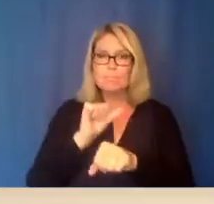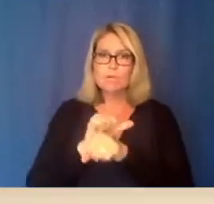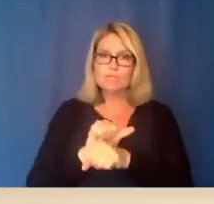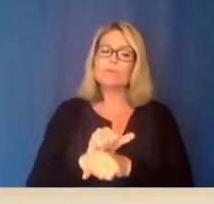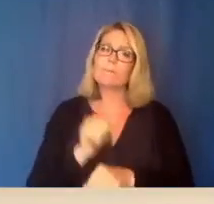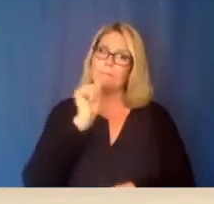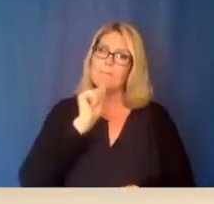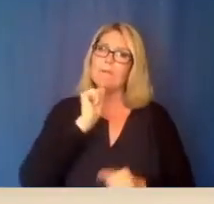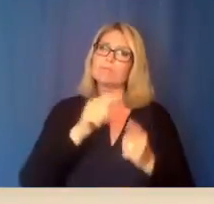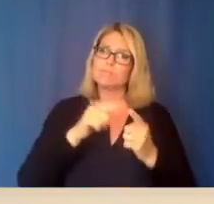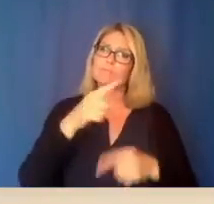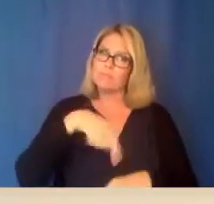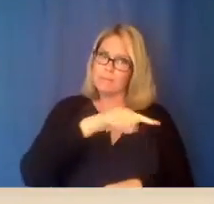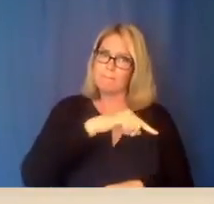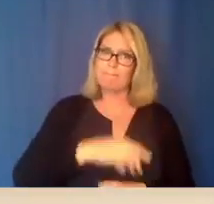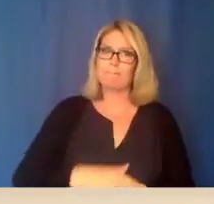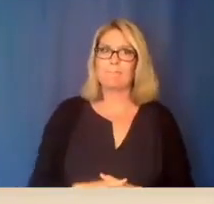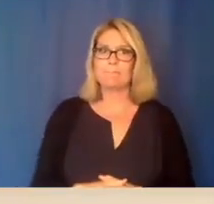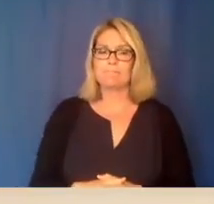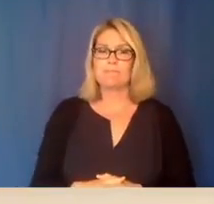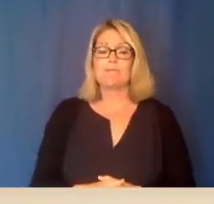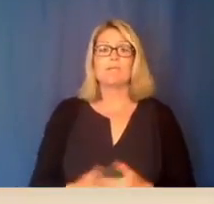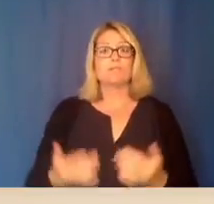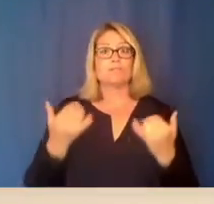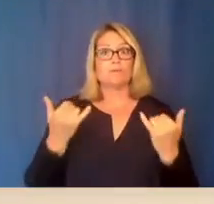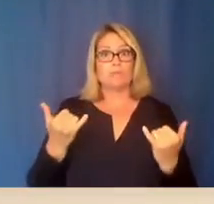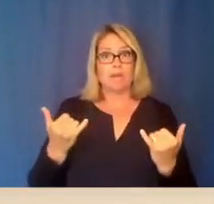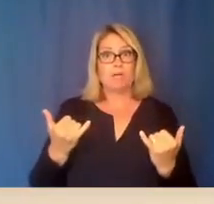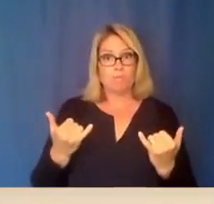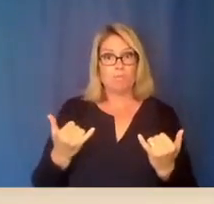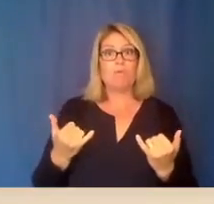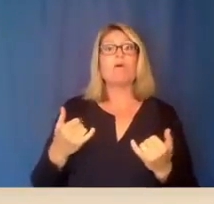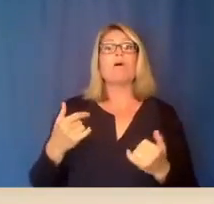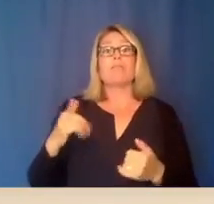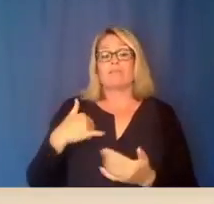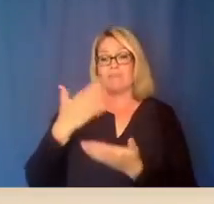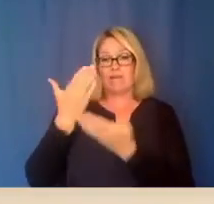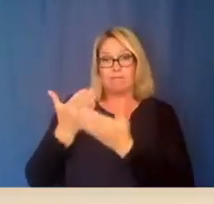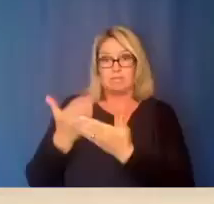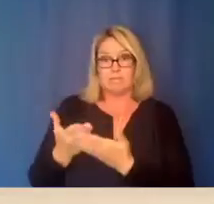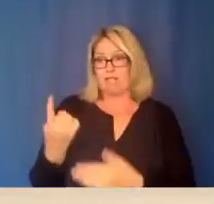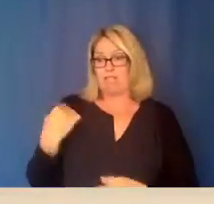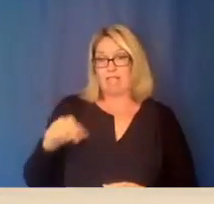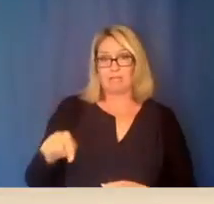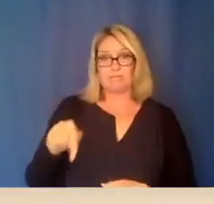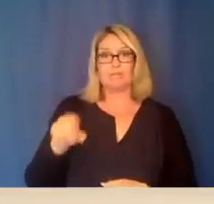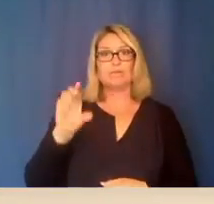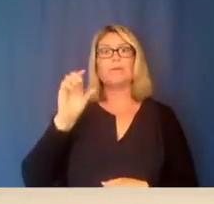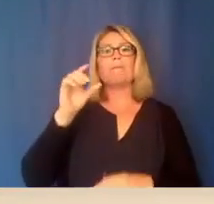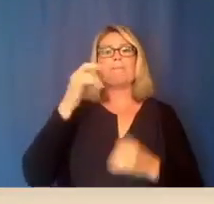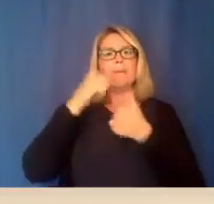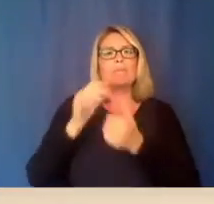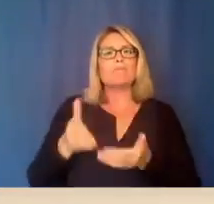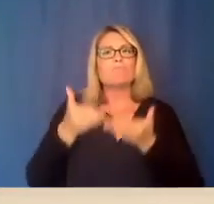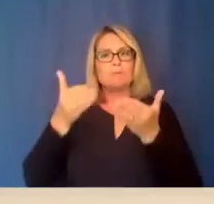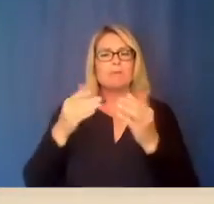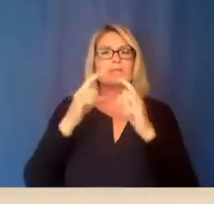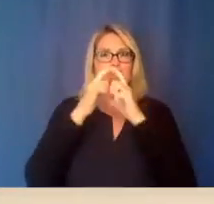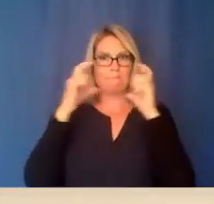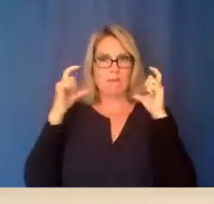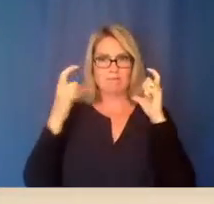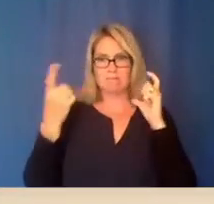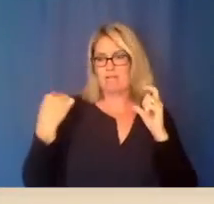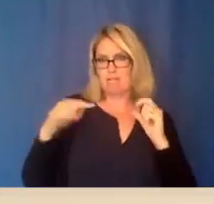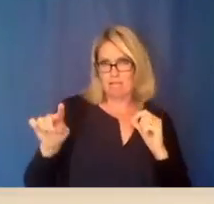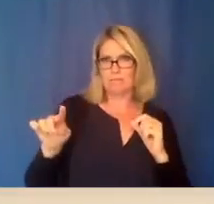Based on emerging international evidence and Canadian guidance, last year at this time, non-medical masks were recommended. And